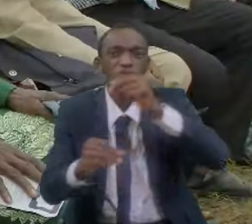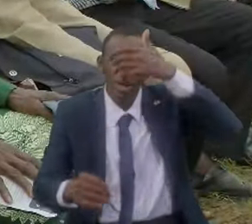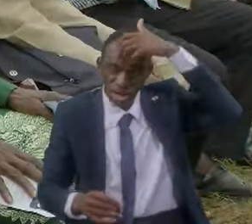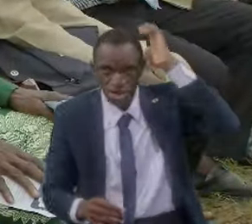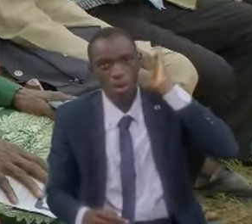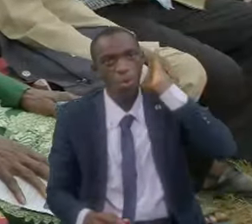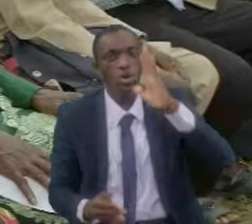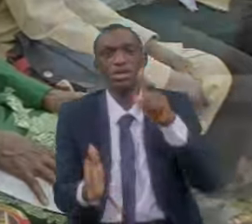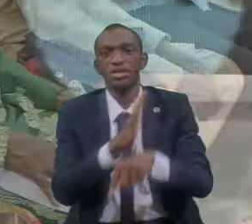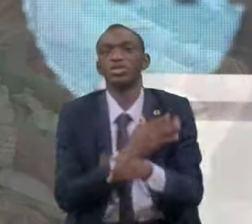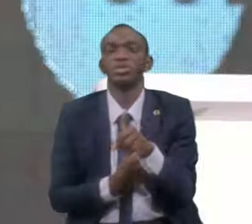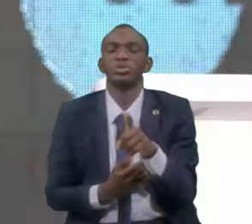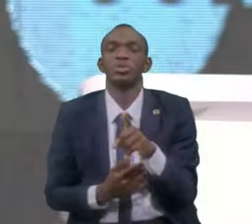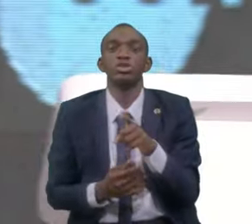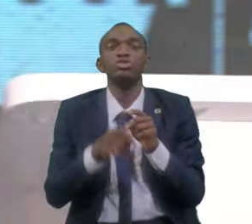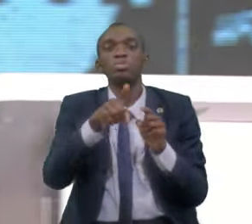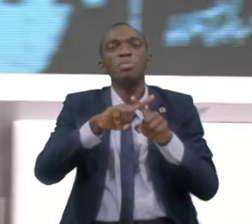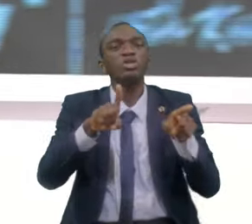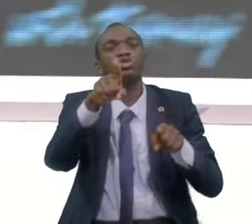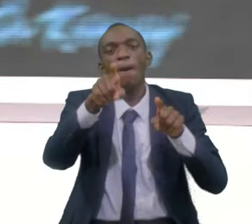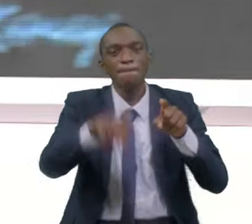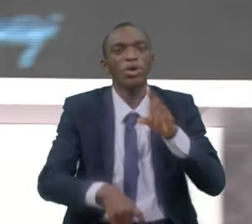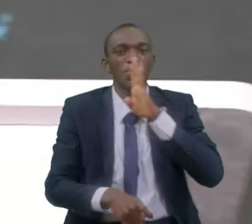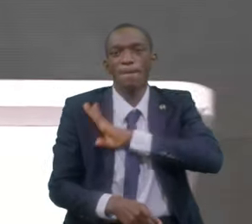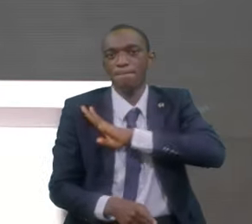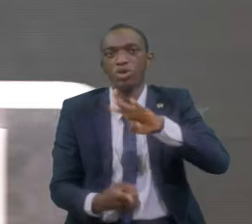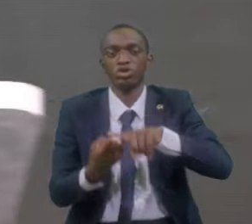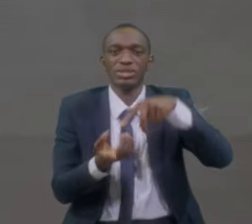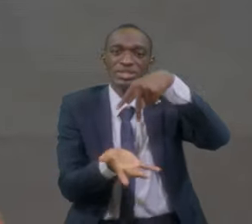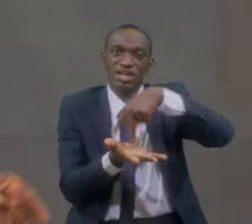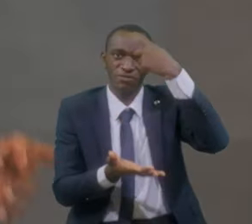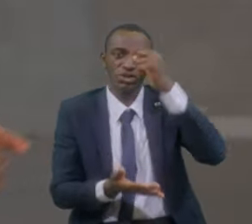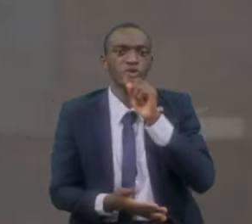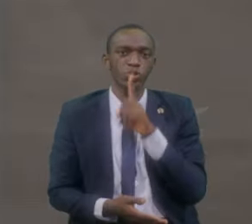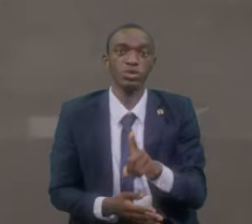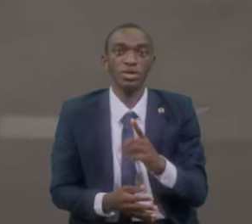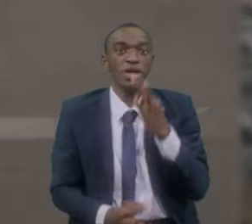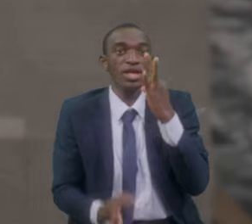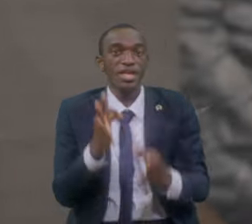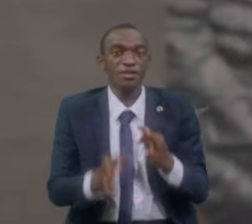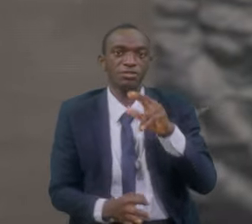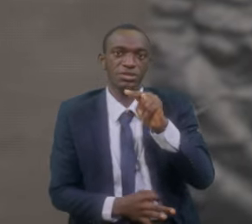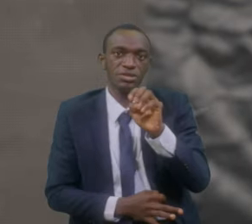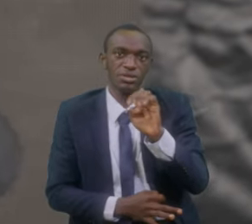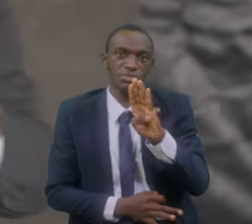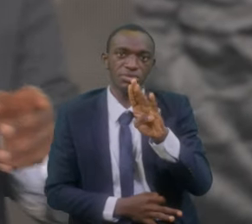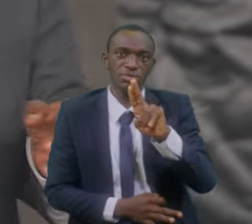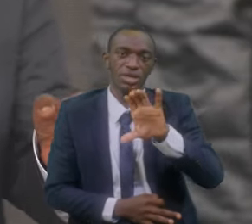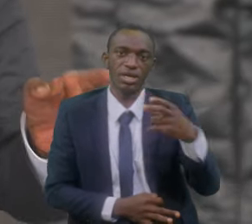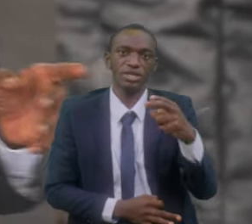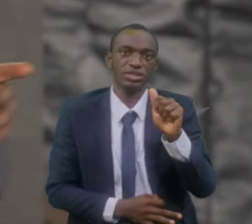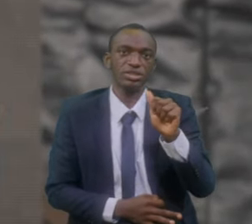to stand for the truth. And if Nebuchadnezzar will say, Shadrach,